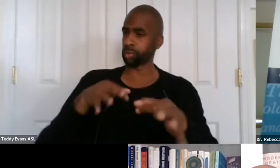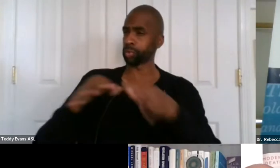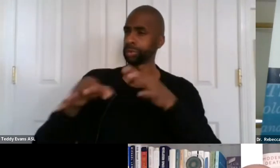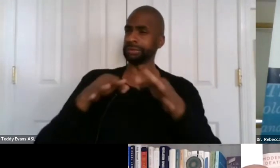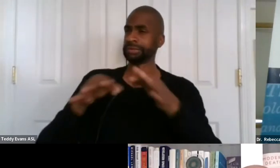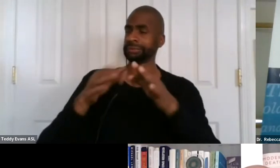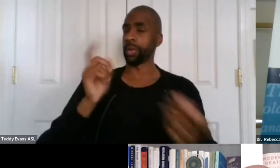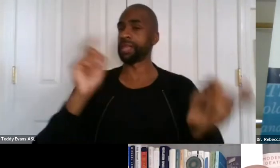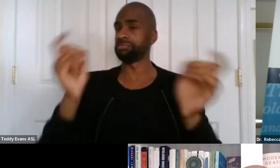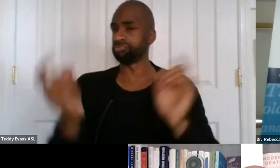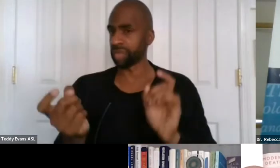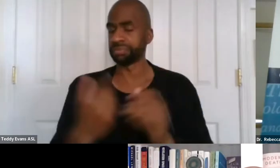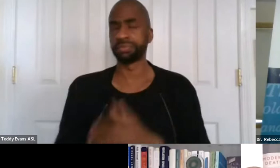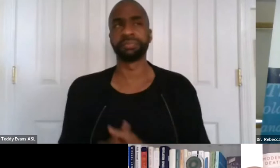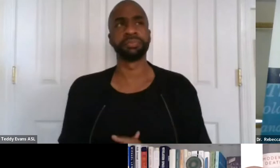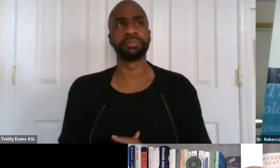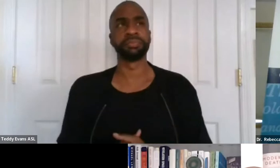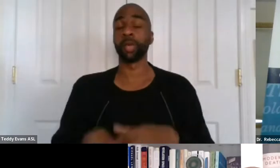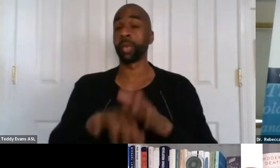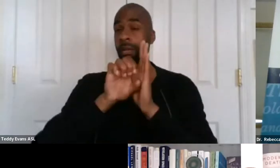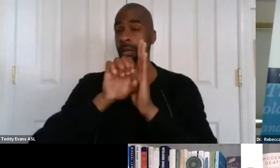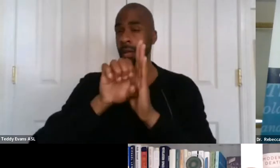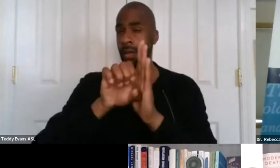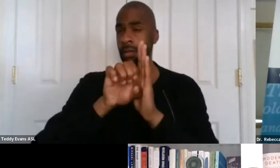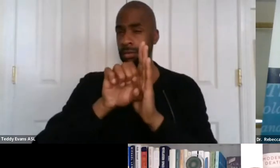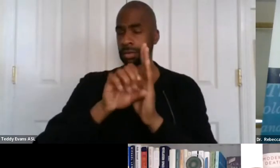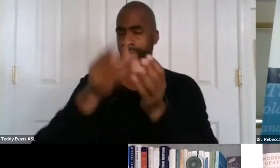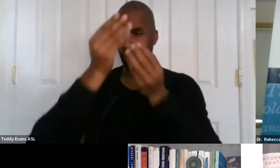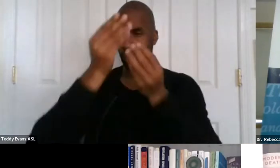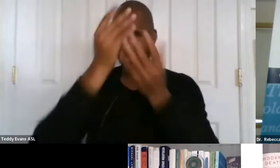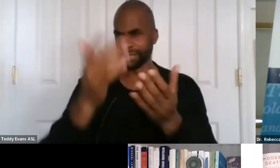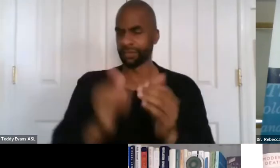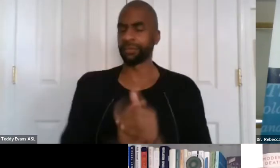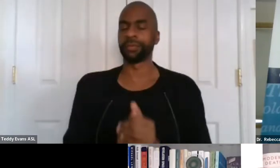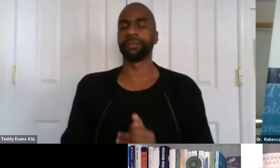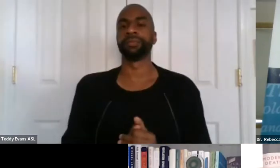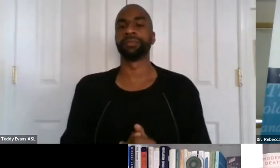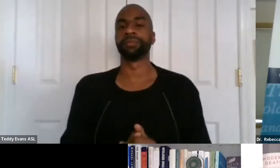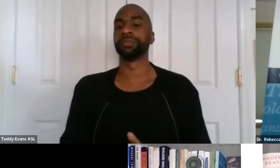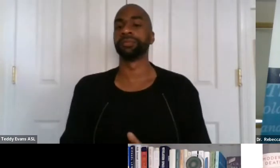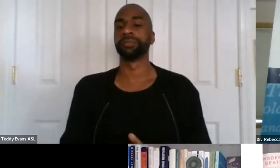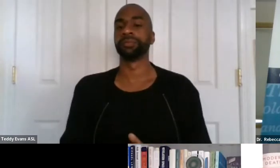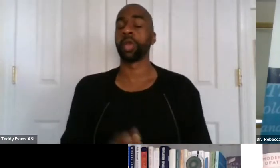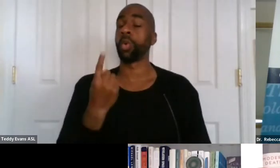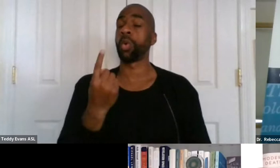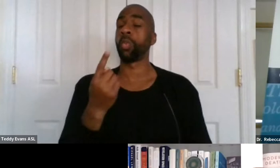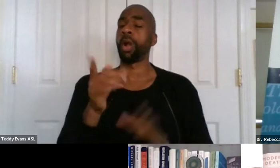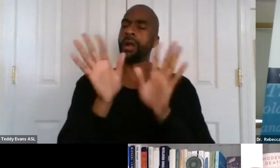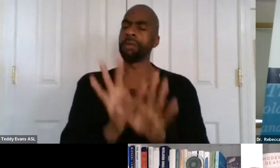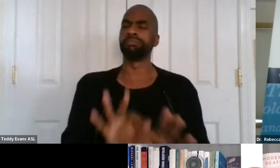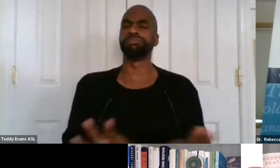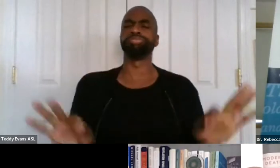one small example, just giving you a sense of just how complex pain can be. One of the most important factors that